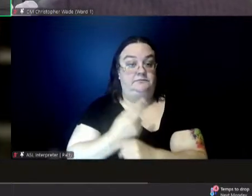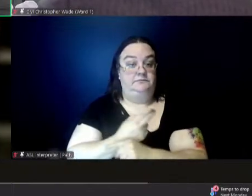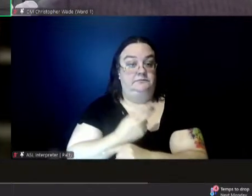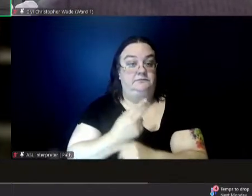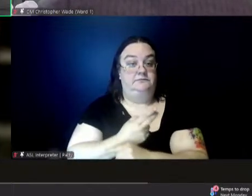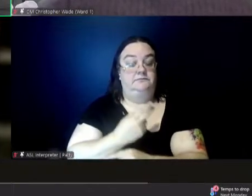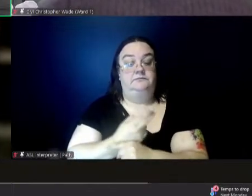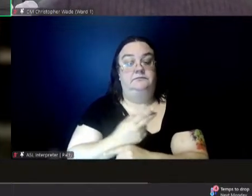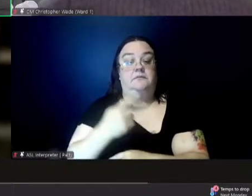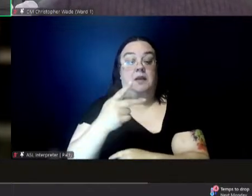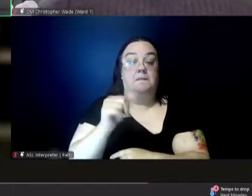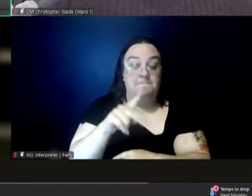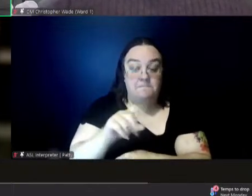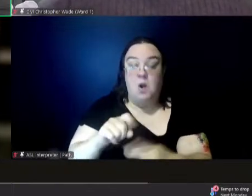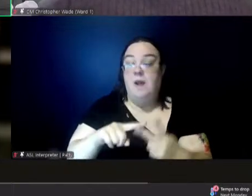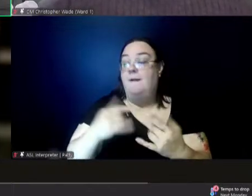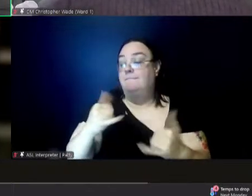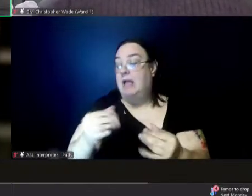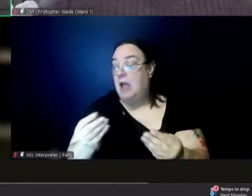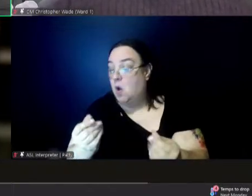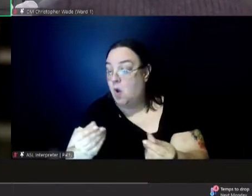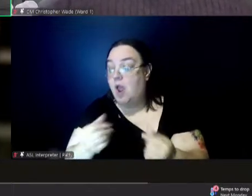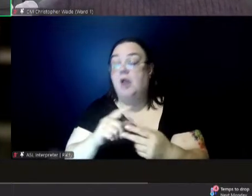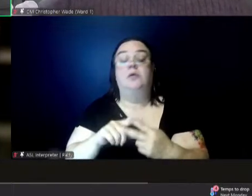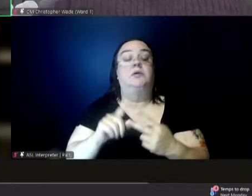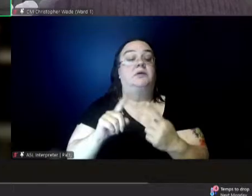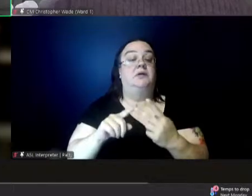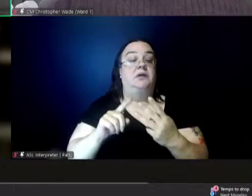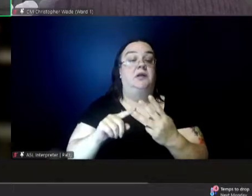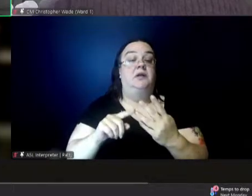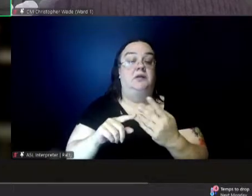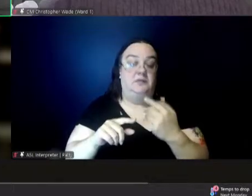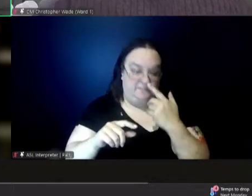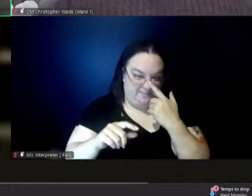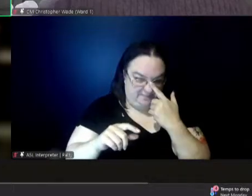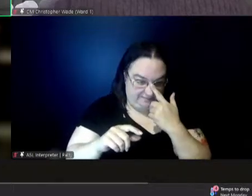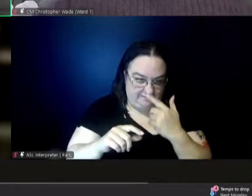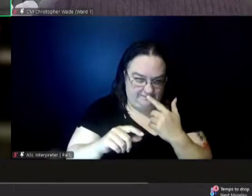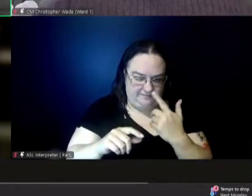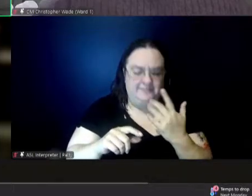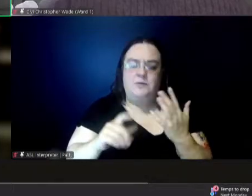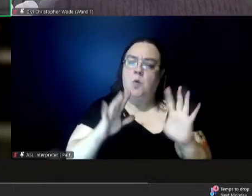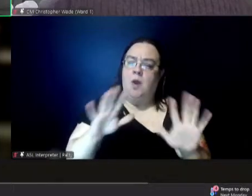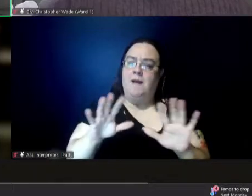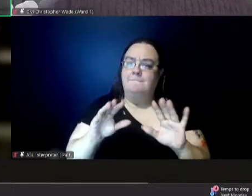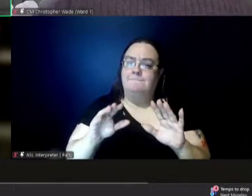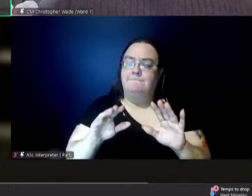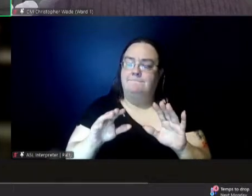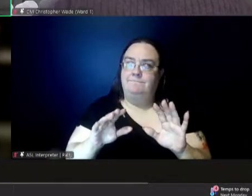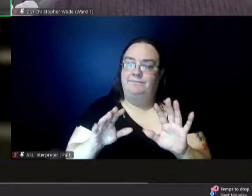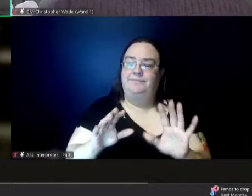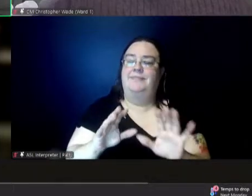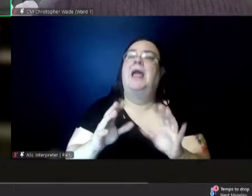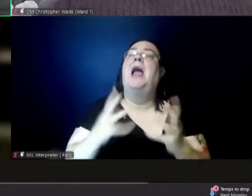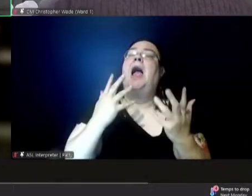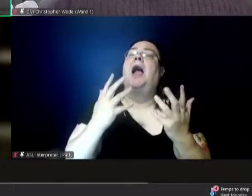parks, playgrounds, or we're spelling it out, correct? I just want to make sure that that's what the ask is,